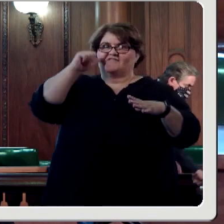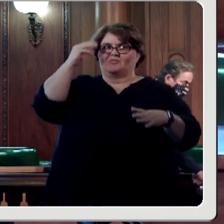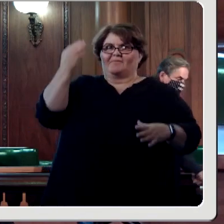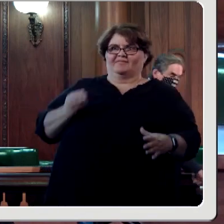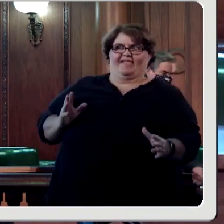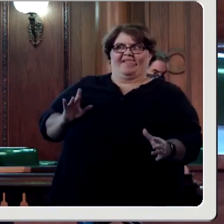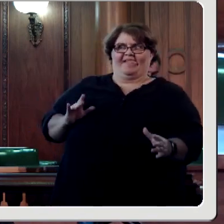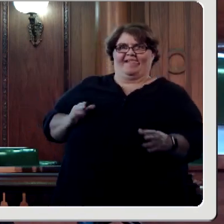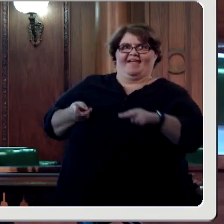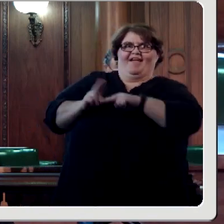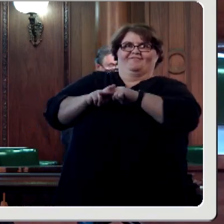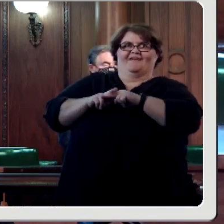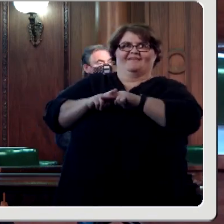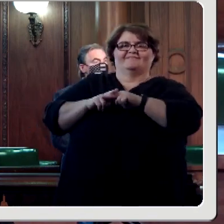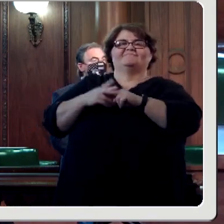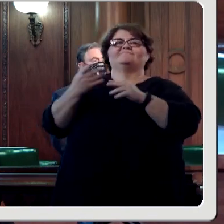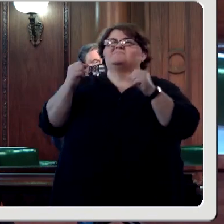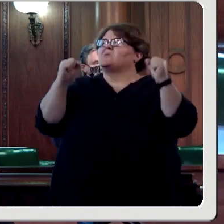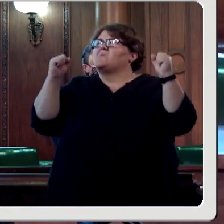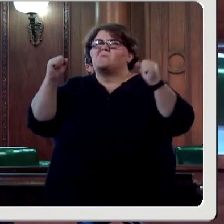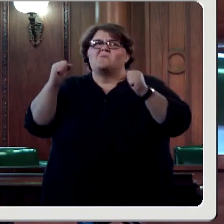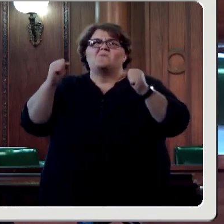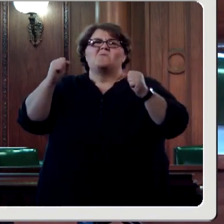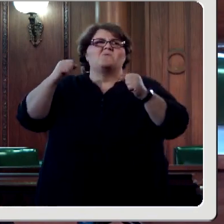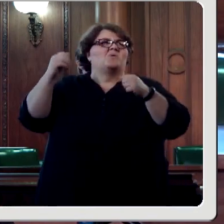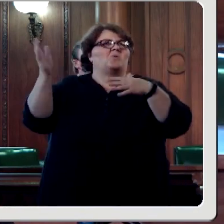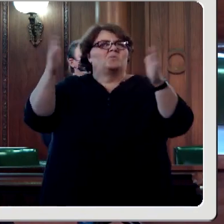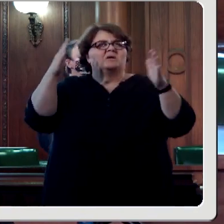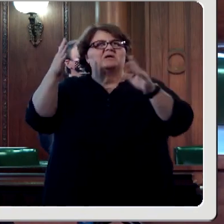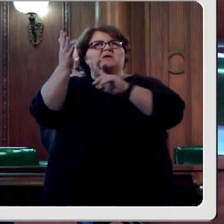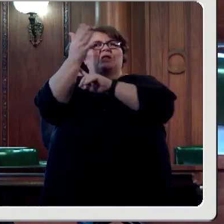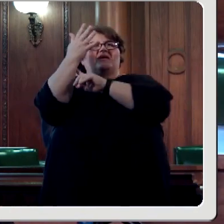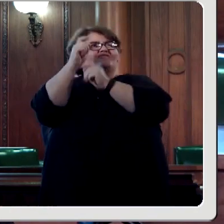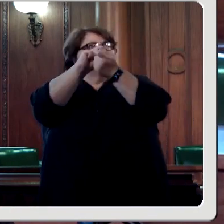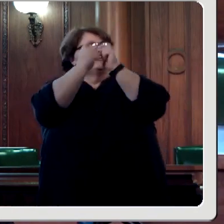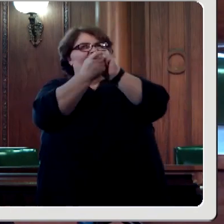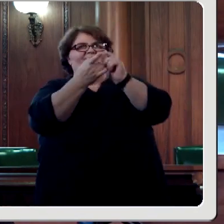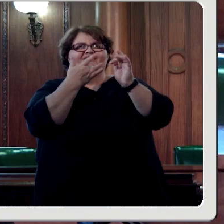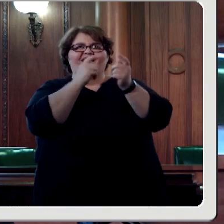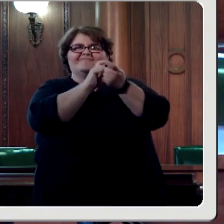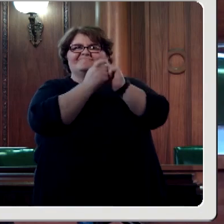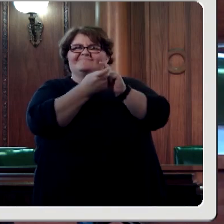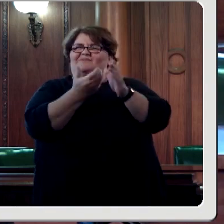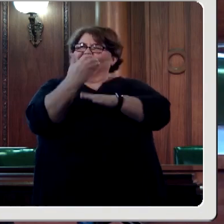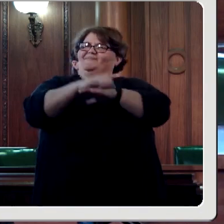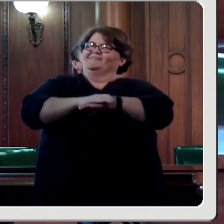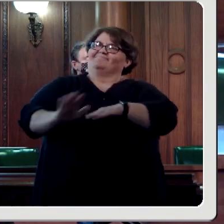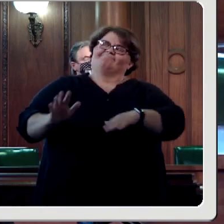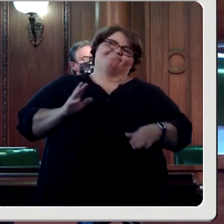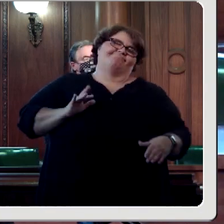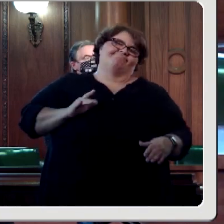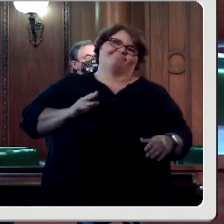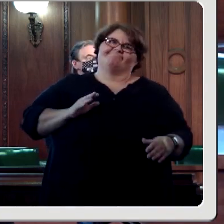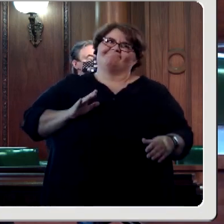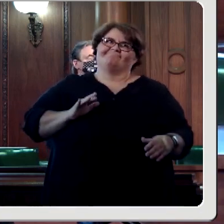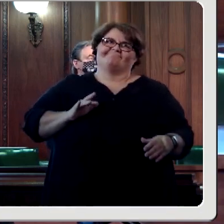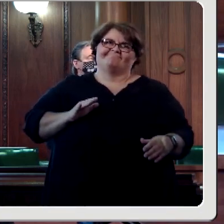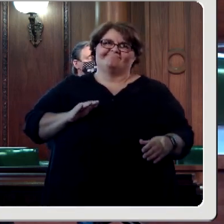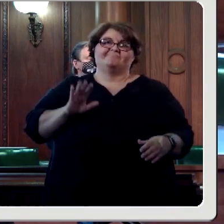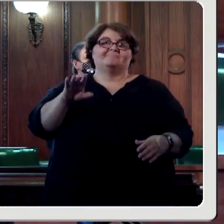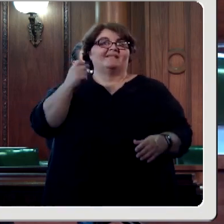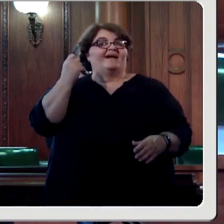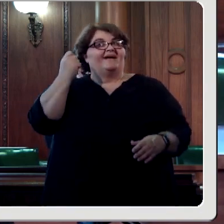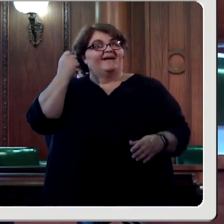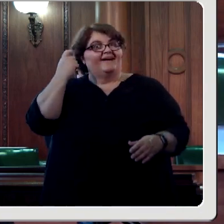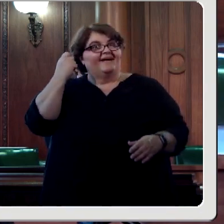and we're seeing the leaves change their colors, it's a beautiful time here in New England. But that is also a reminder, of course, that we are approaching a